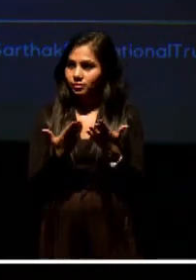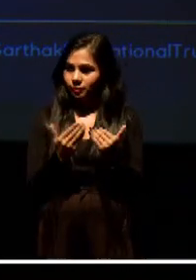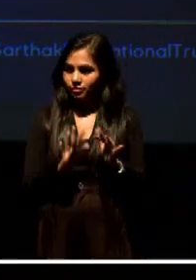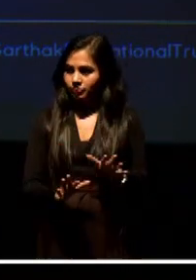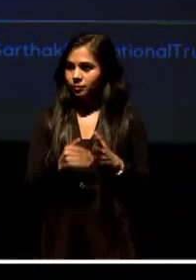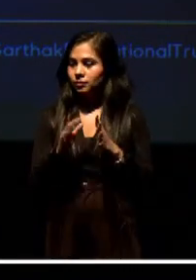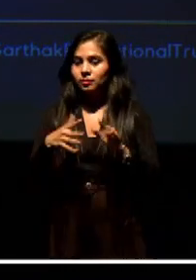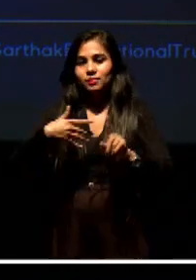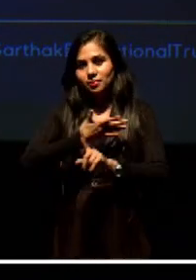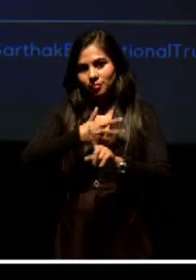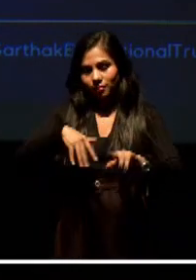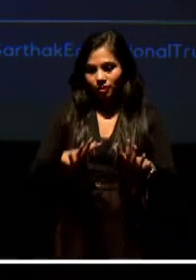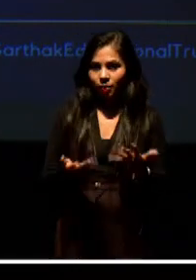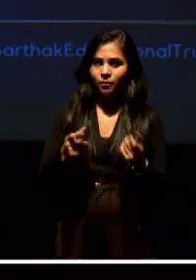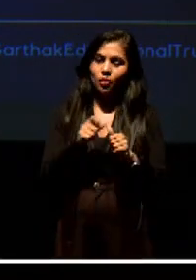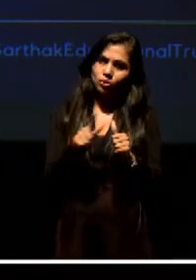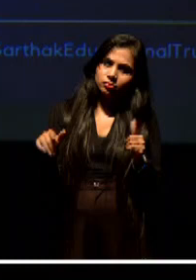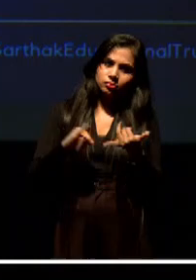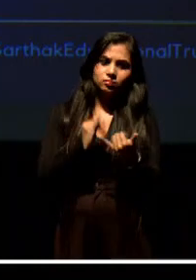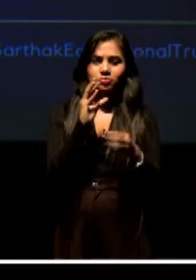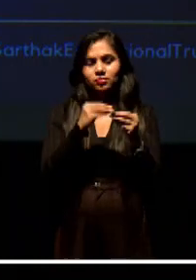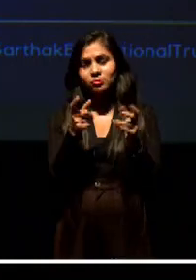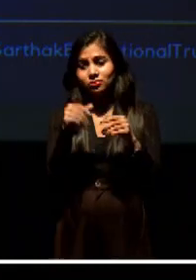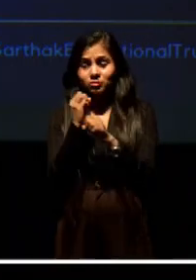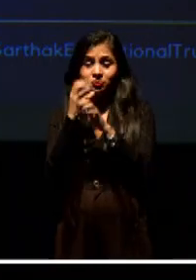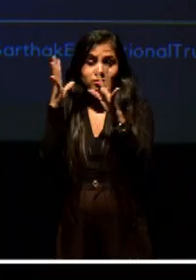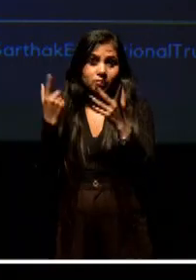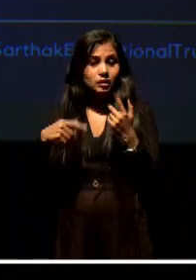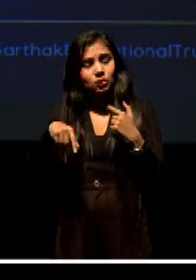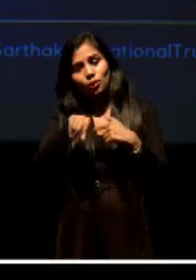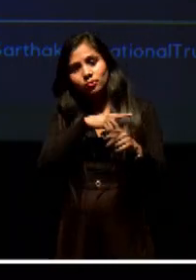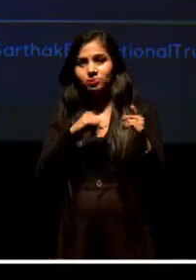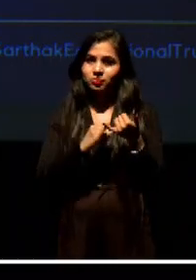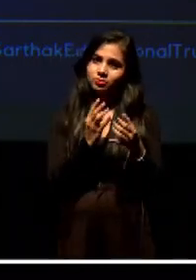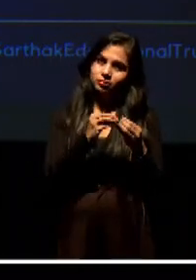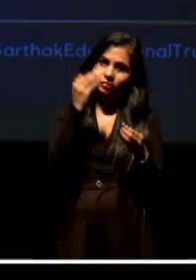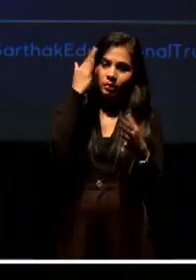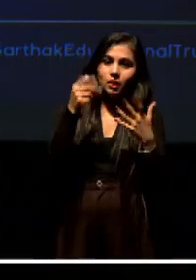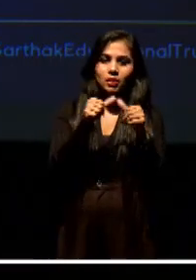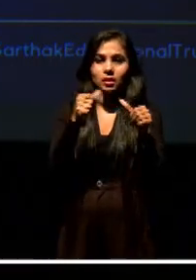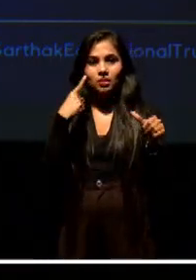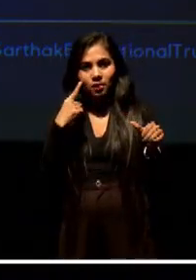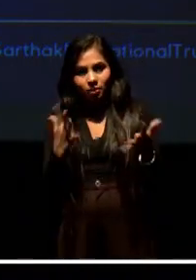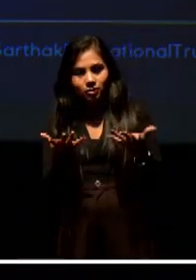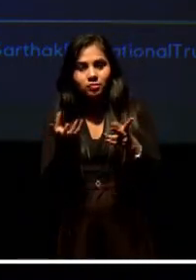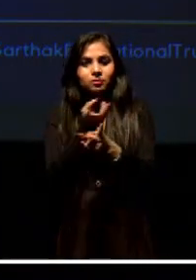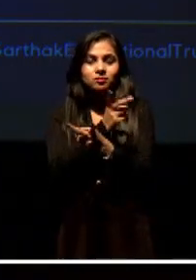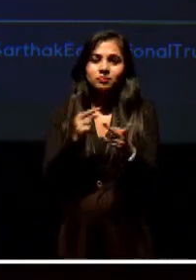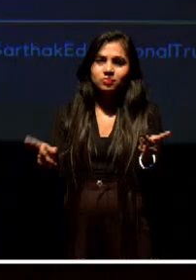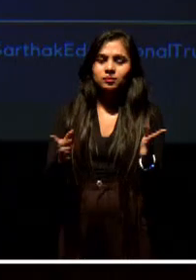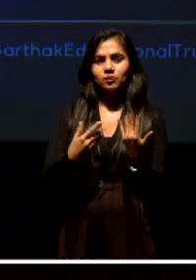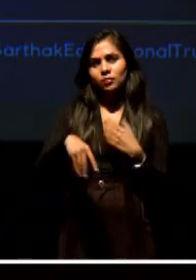have a background in all the subjects that you could imagine, starting from AI to, the most cutting